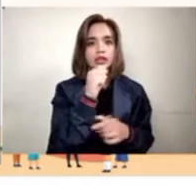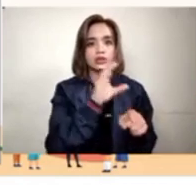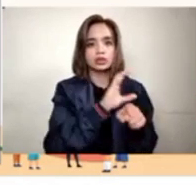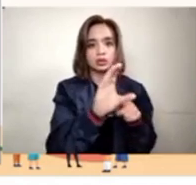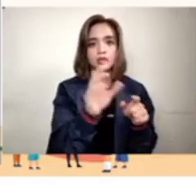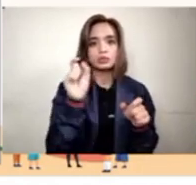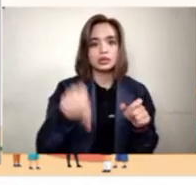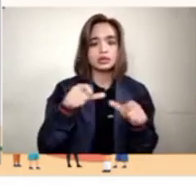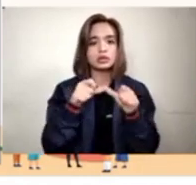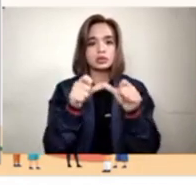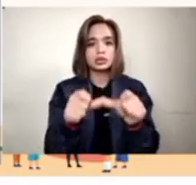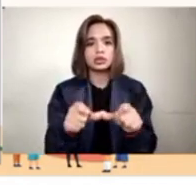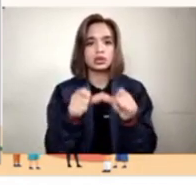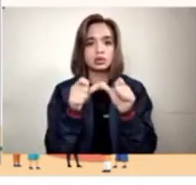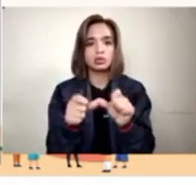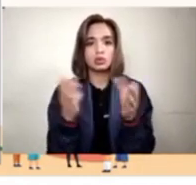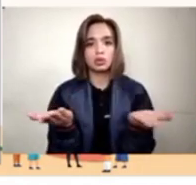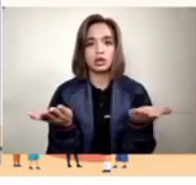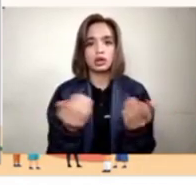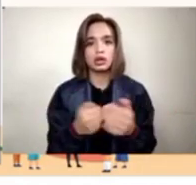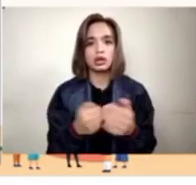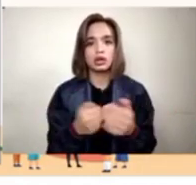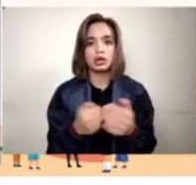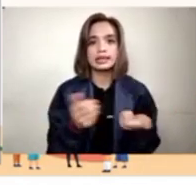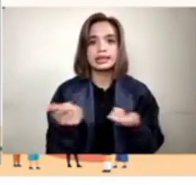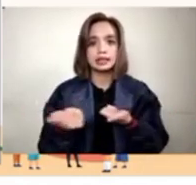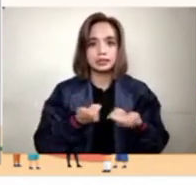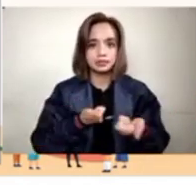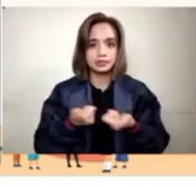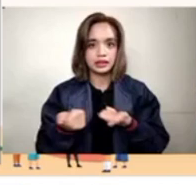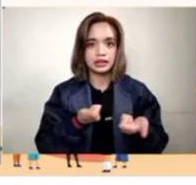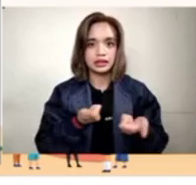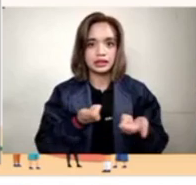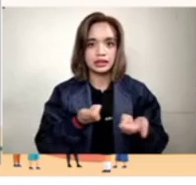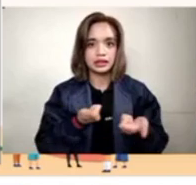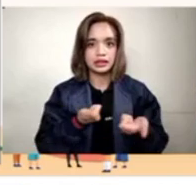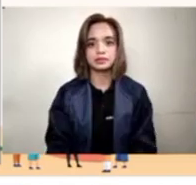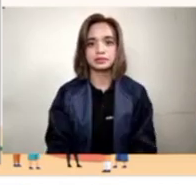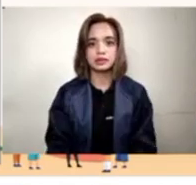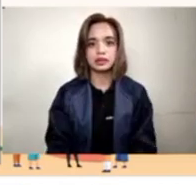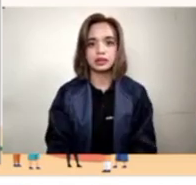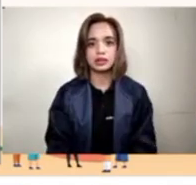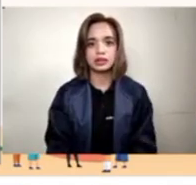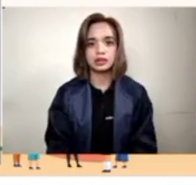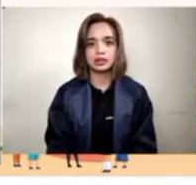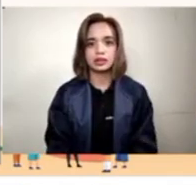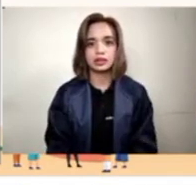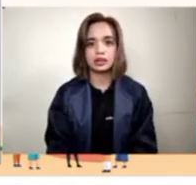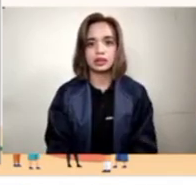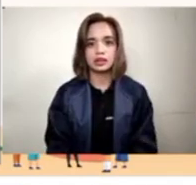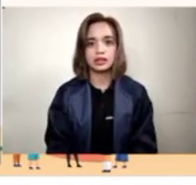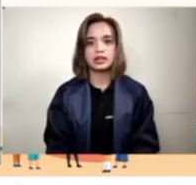a career as a school principal shall continue upwards in the school administration career